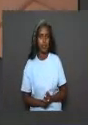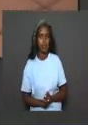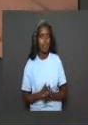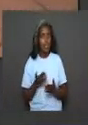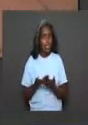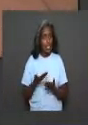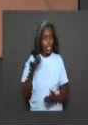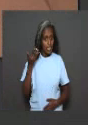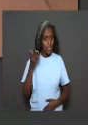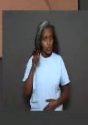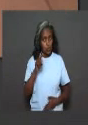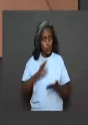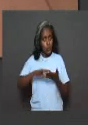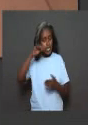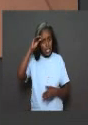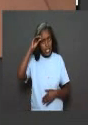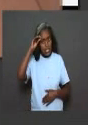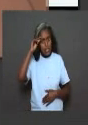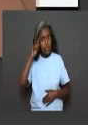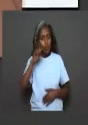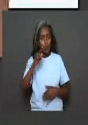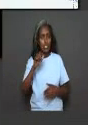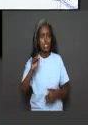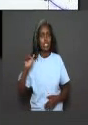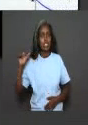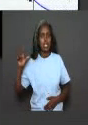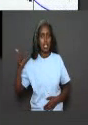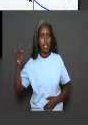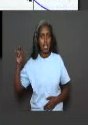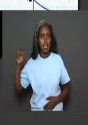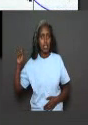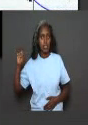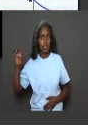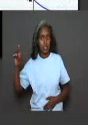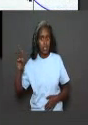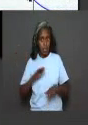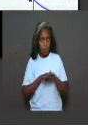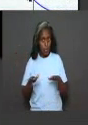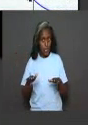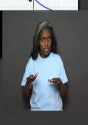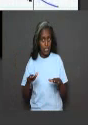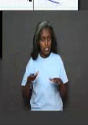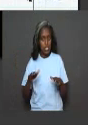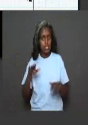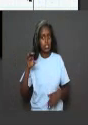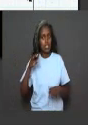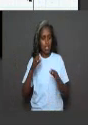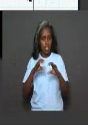Earlier, you learned that when a slanted plane slices through a